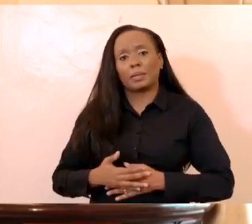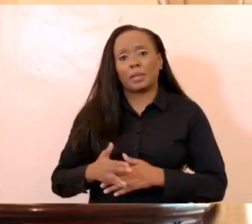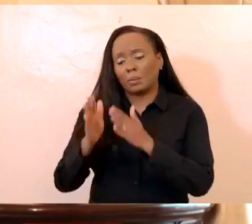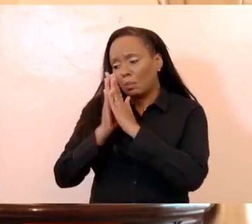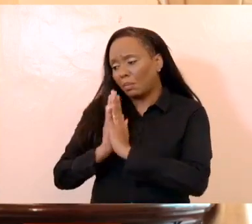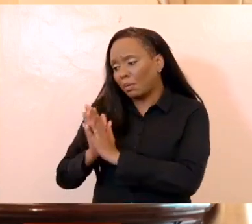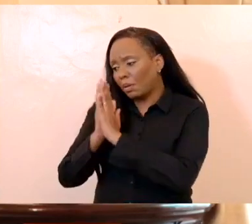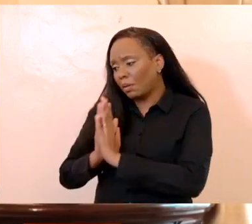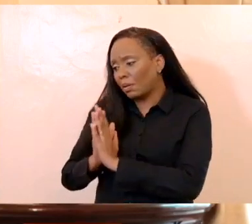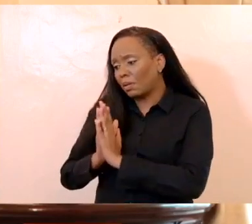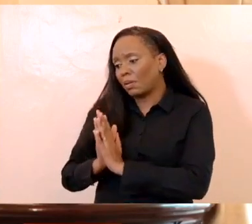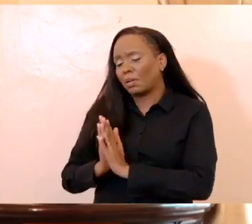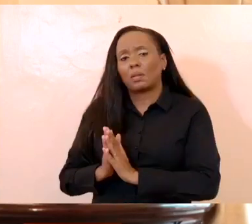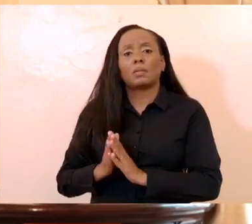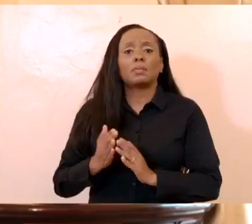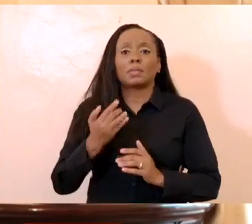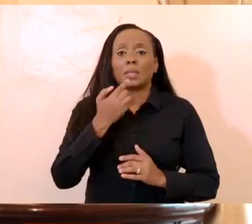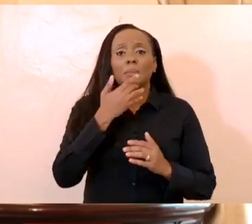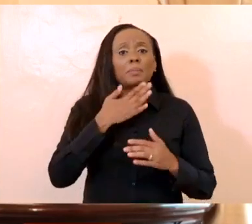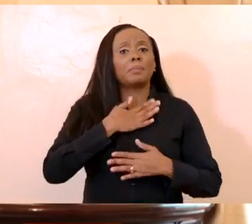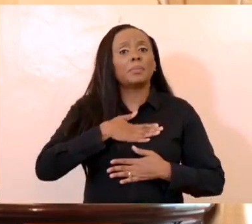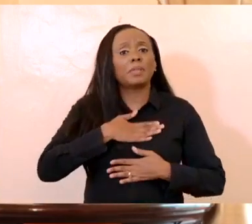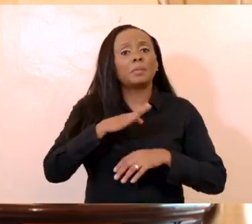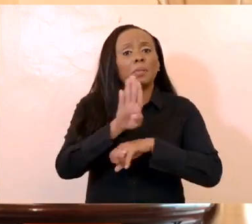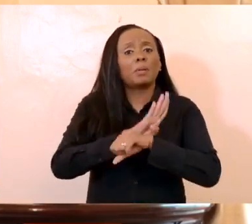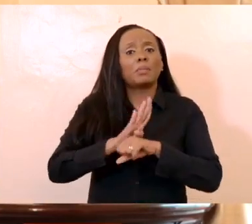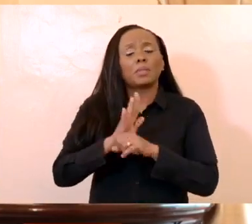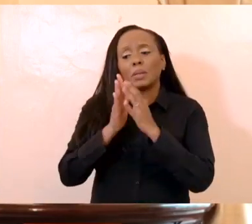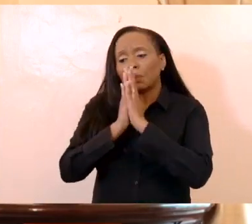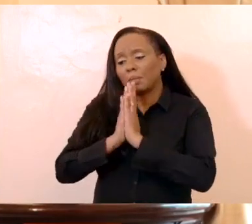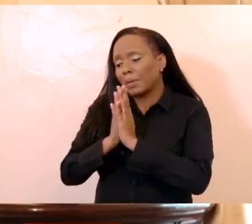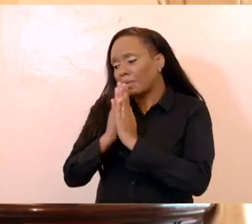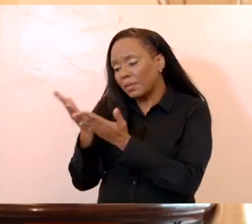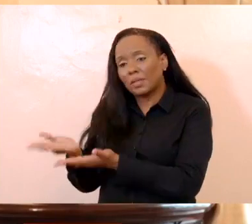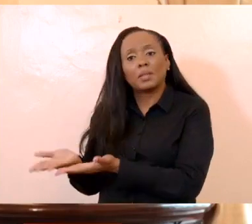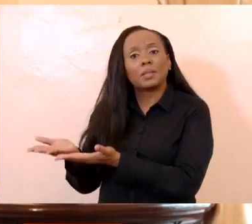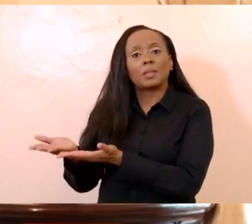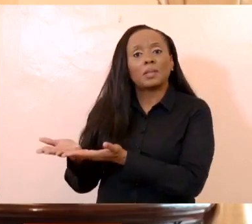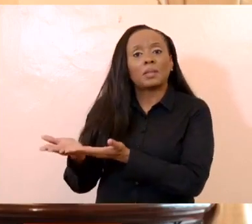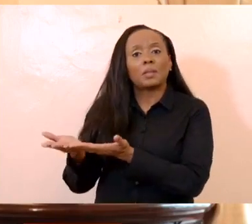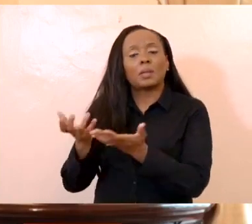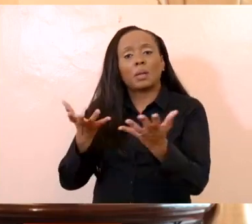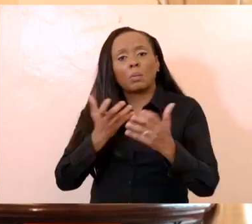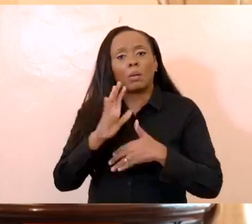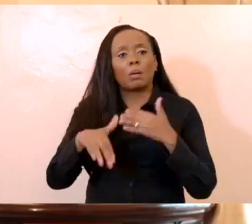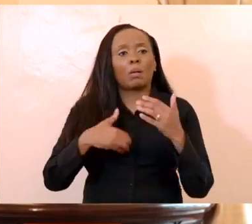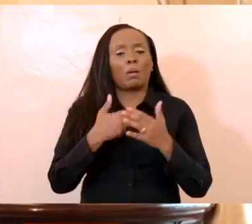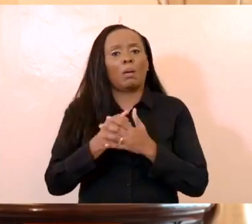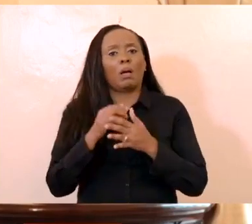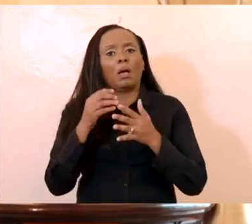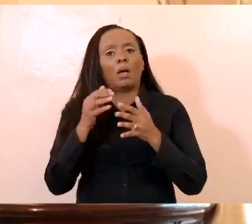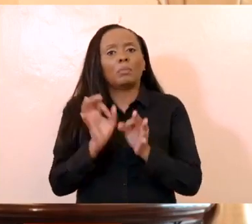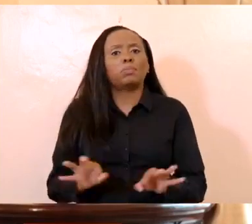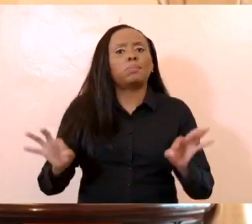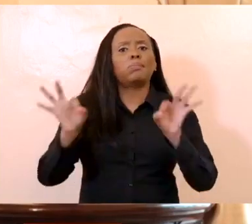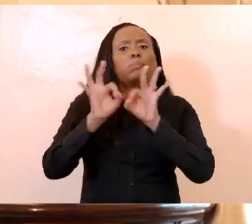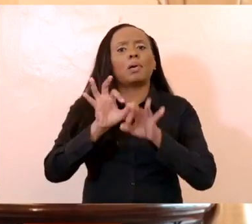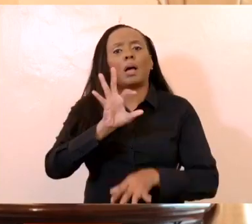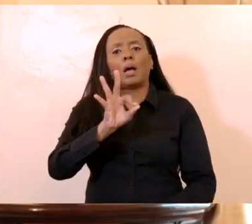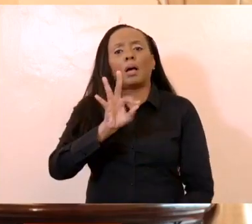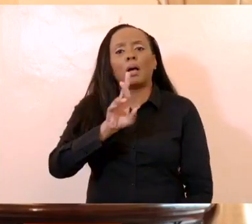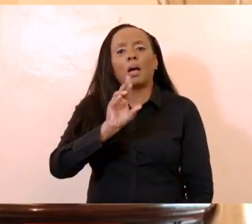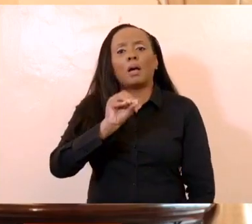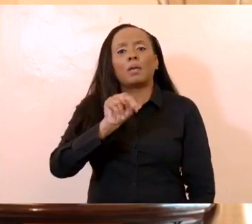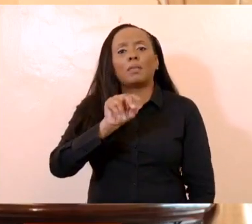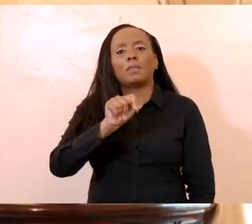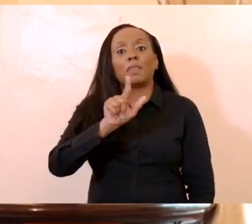constantly, and I ask the rest of Barbados to join with me so we can get all of our frontline workers back to good health, that we